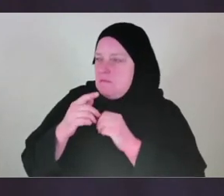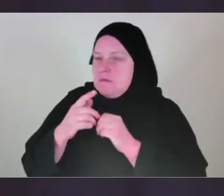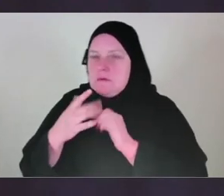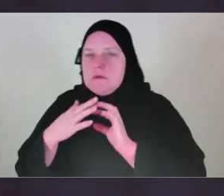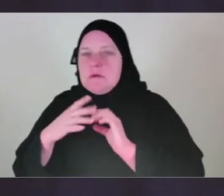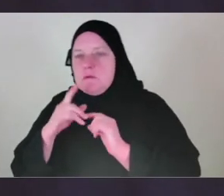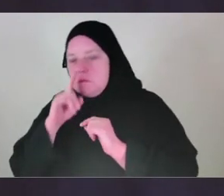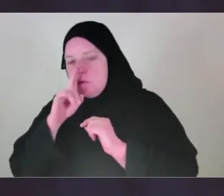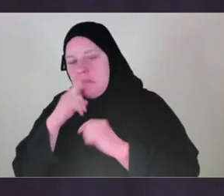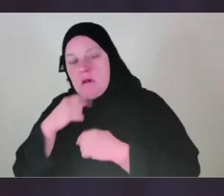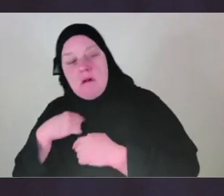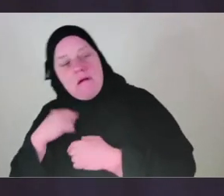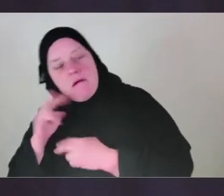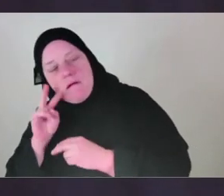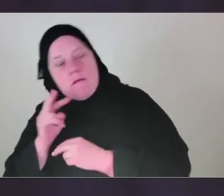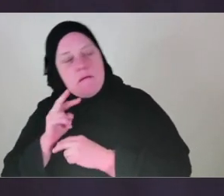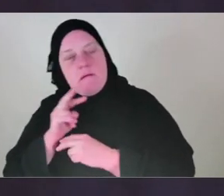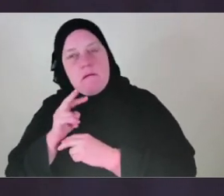access to him.